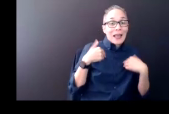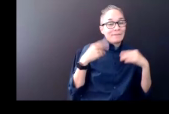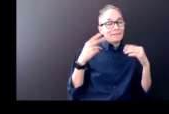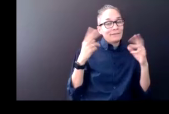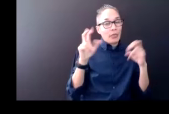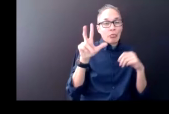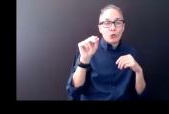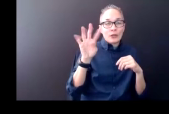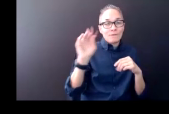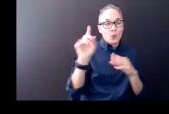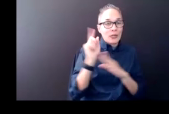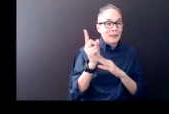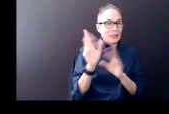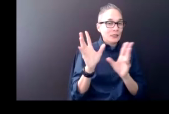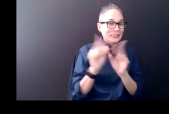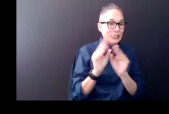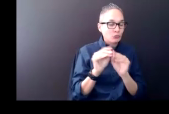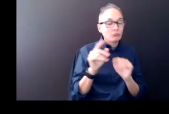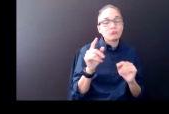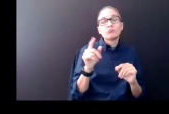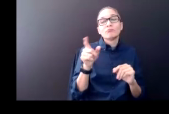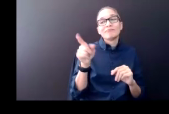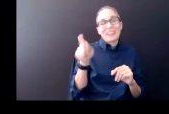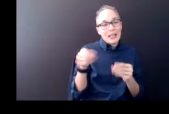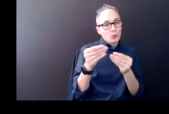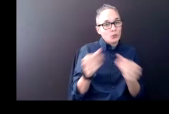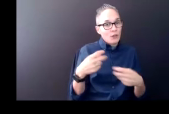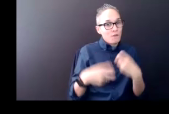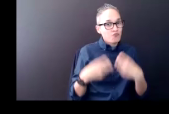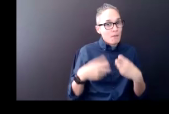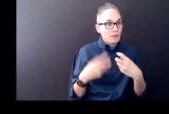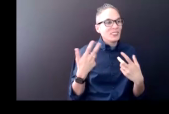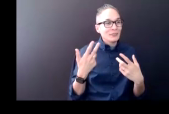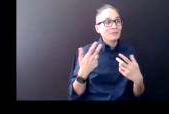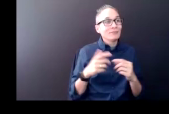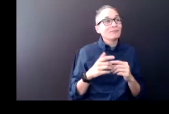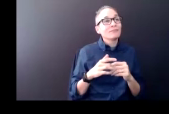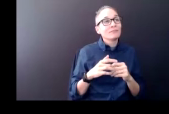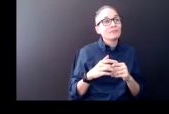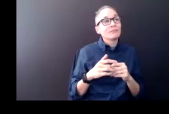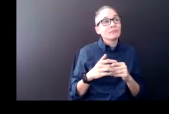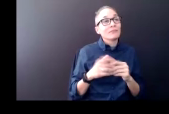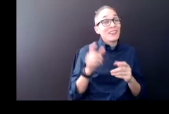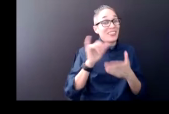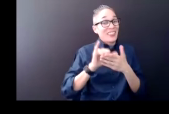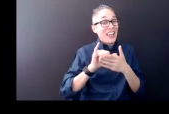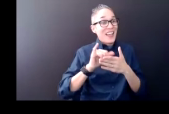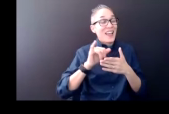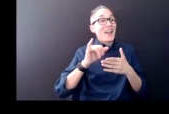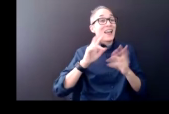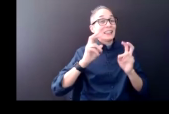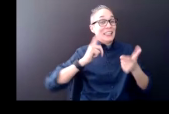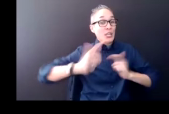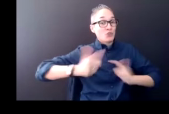session, 30 to 40 minutes, where they actually have to solve problems. Now, in this case, that interaction that I